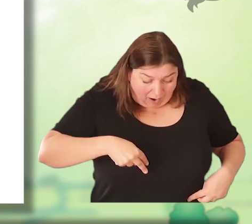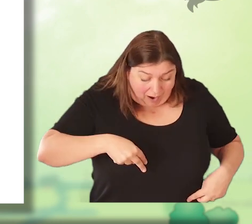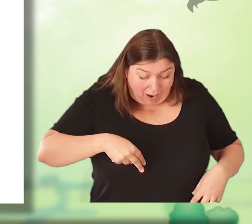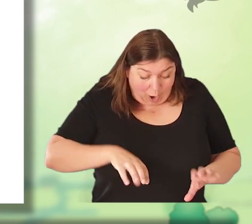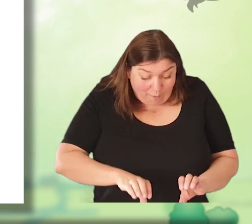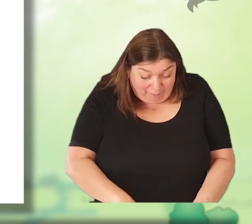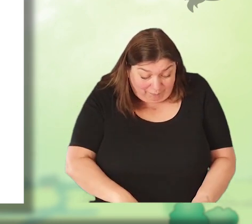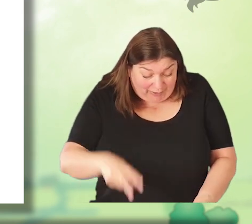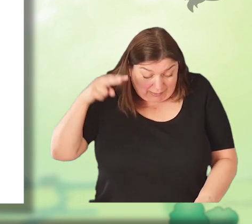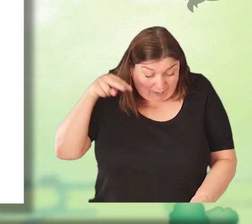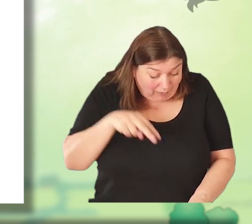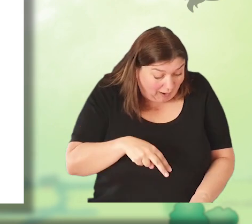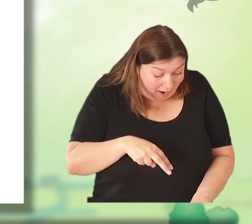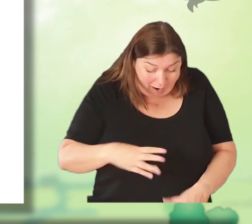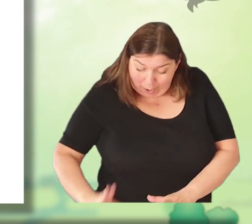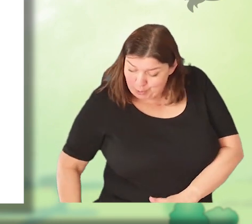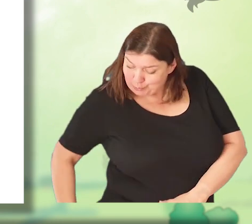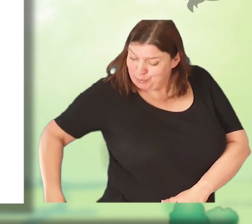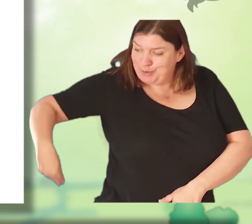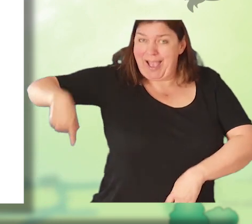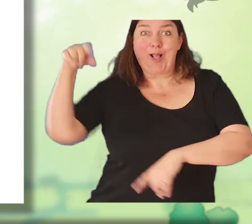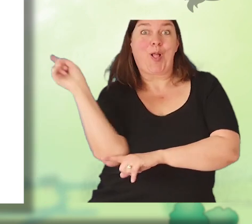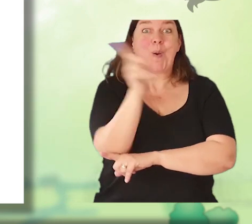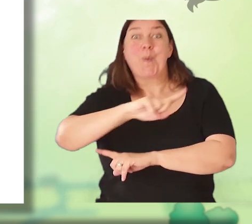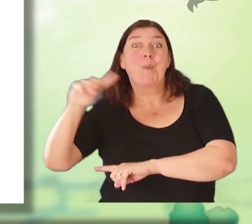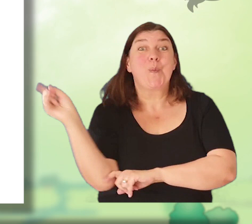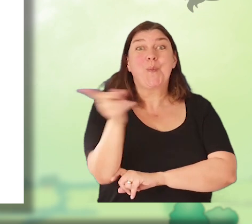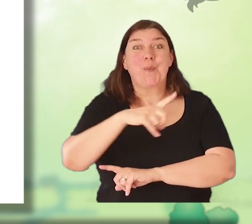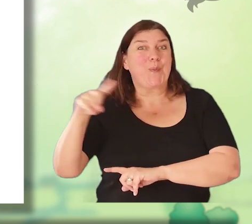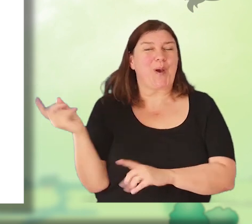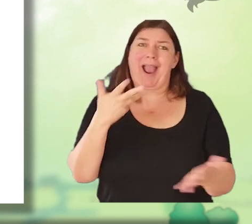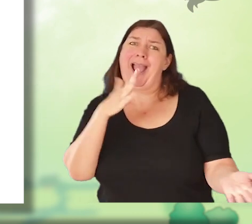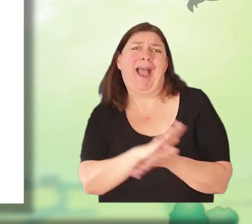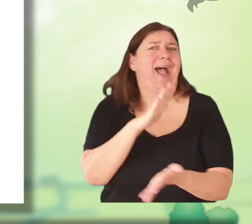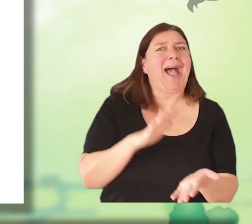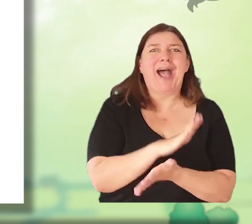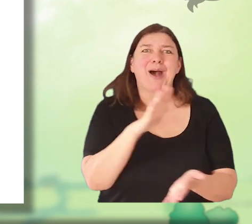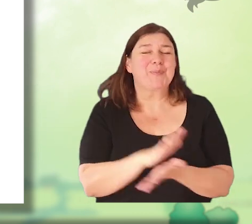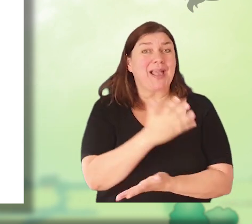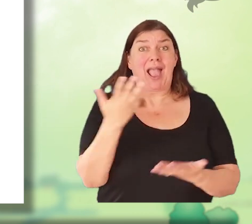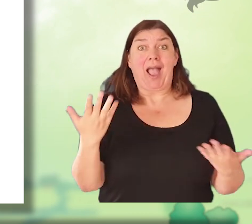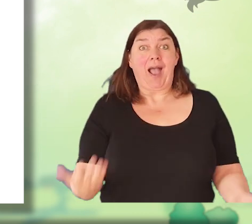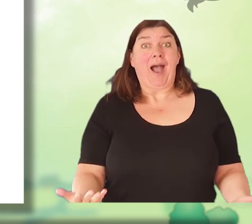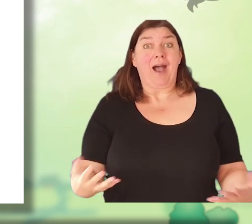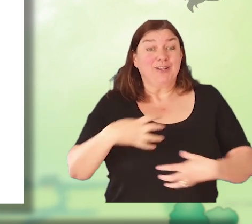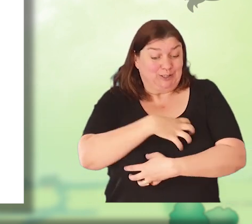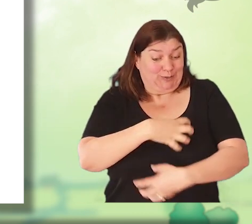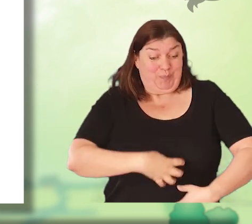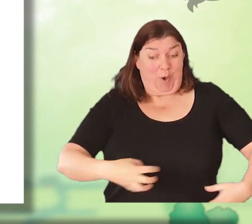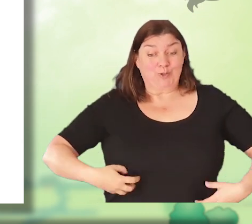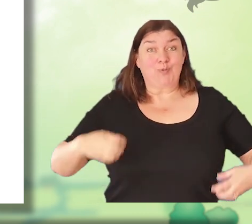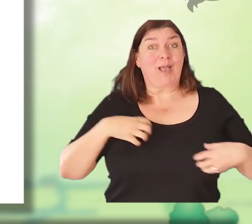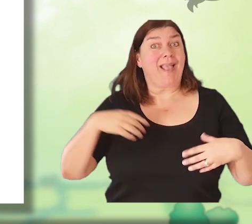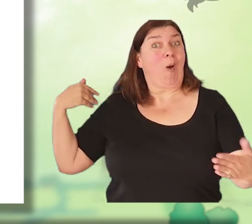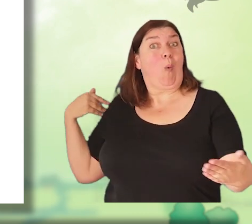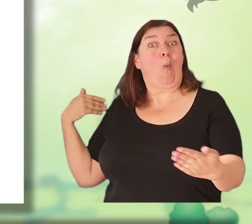Molly looked at her tummy and stared at her feet. She swished her long tail and thought, what a treat! My